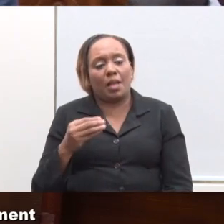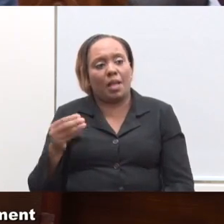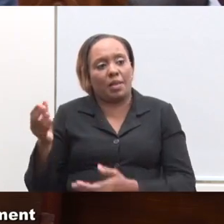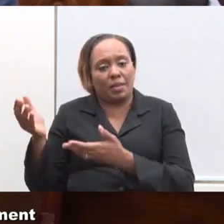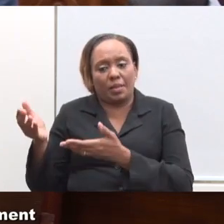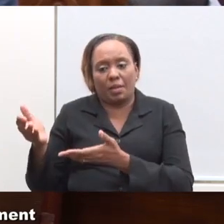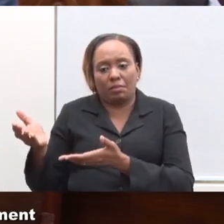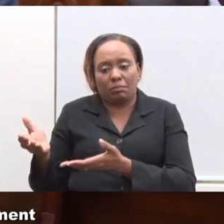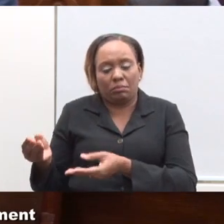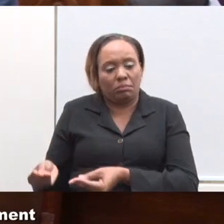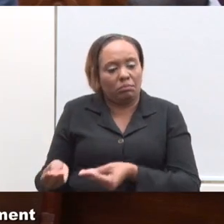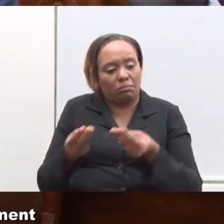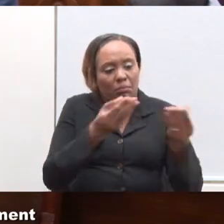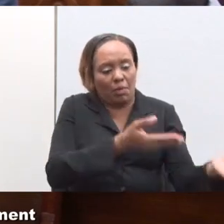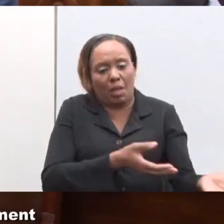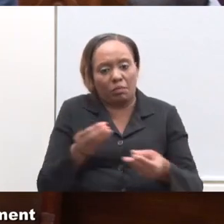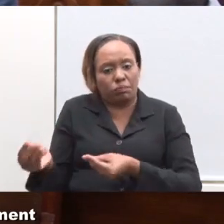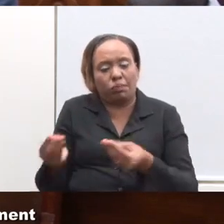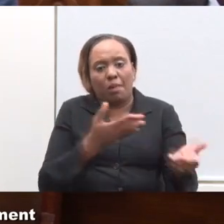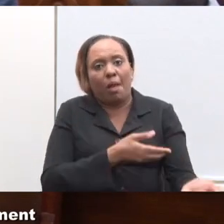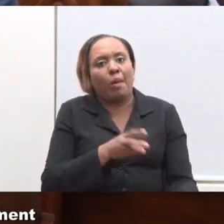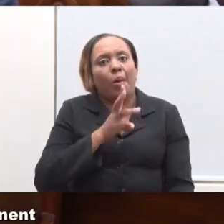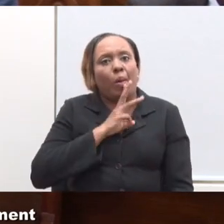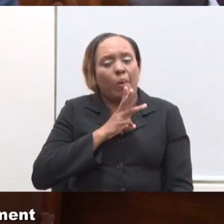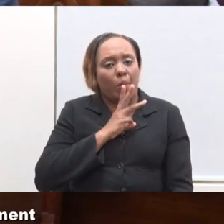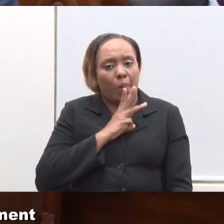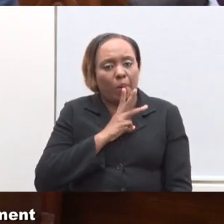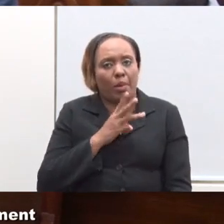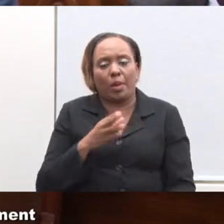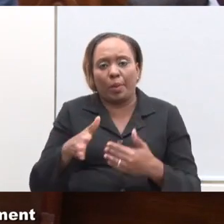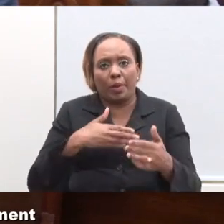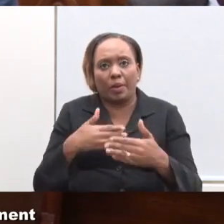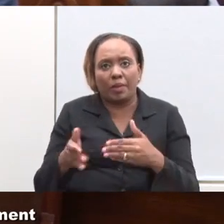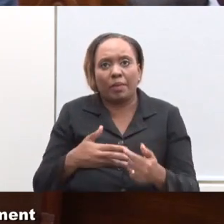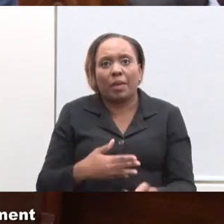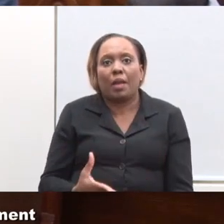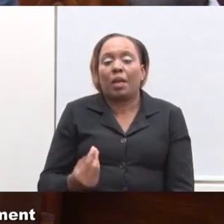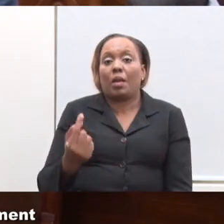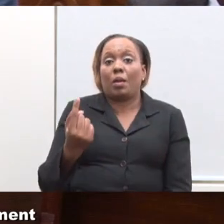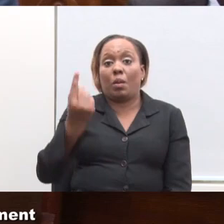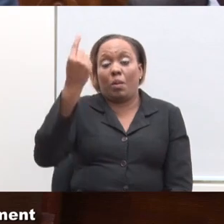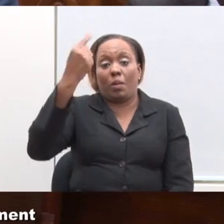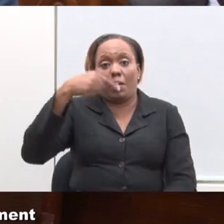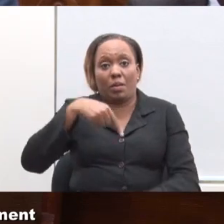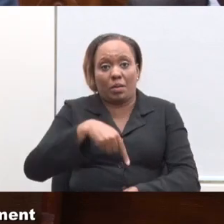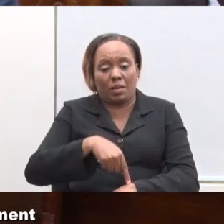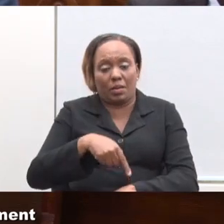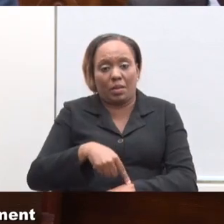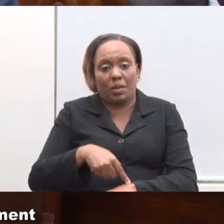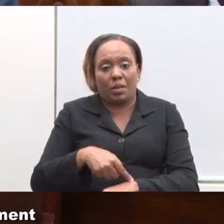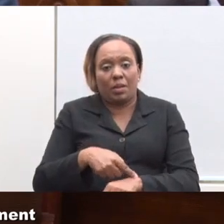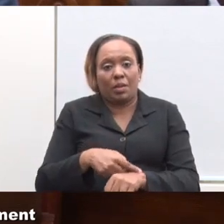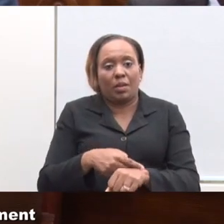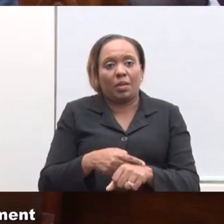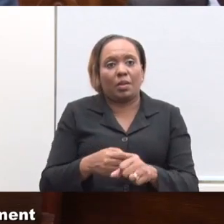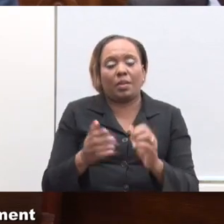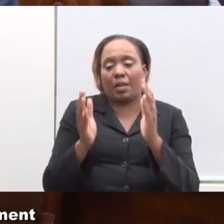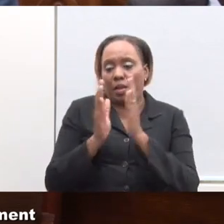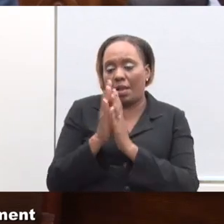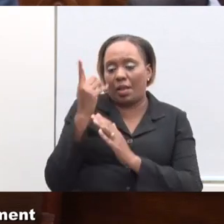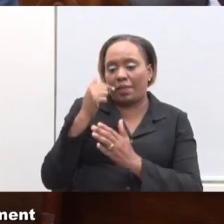delivering the water, delivering whatever to the people. And the one time that they come and ask for